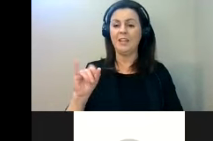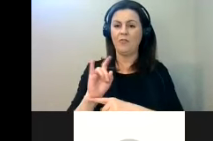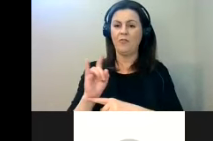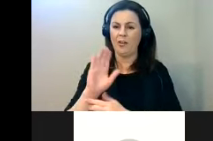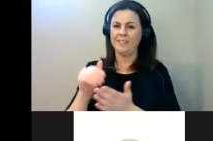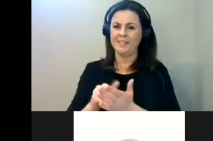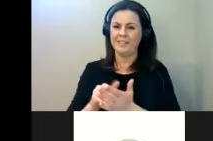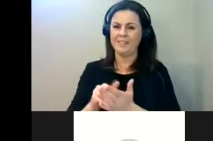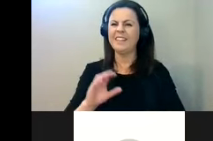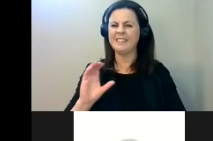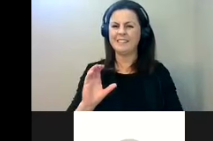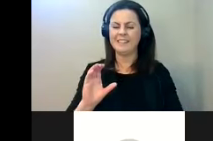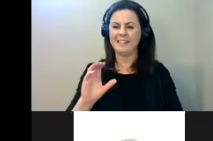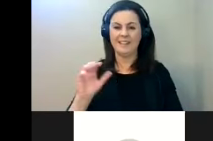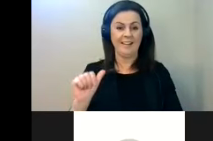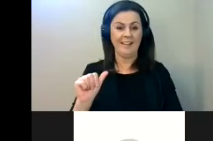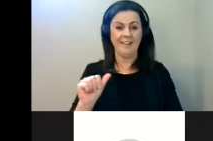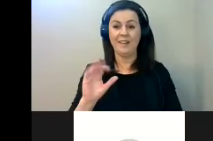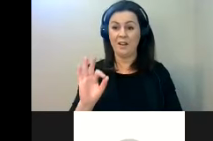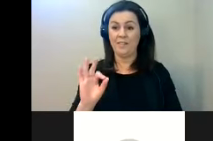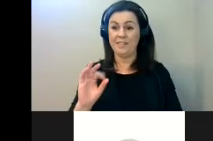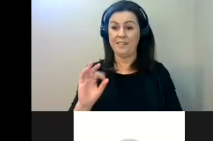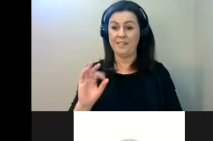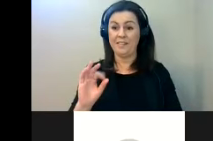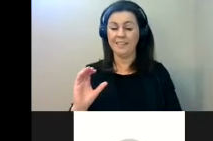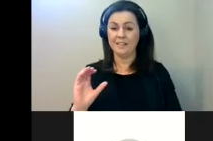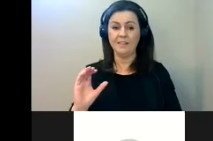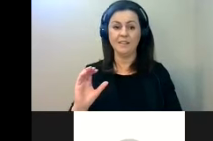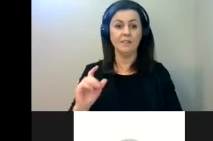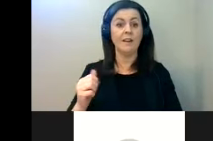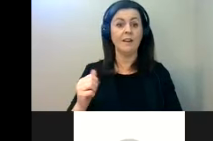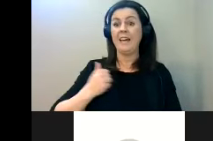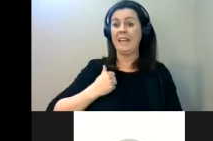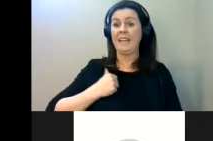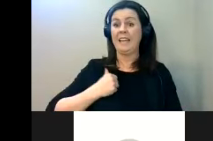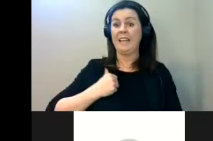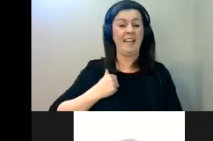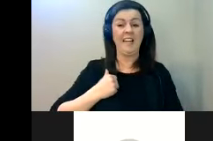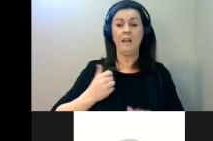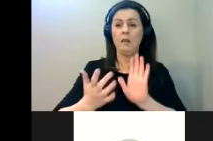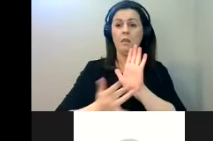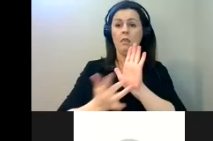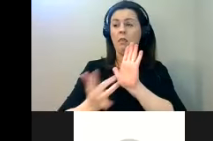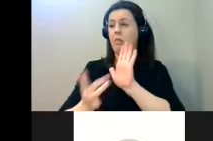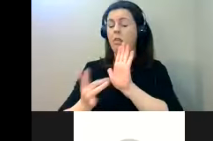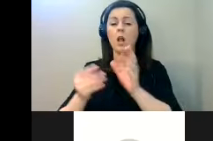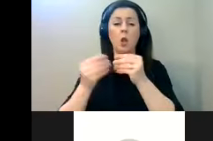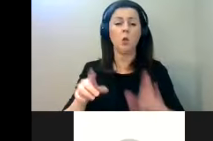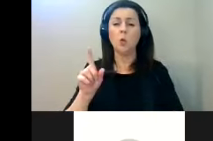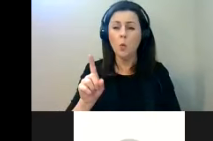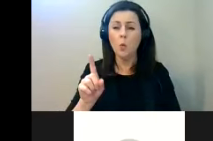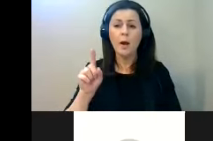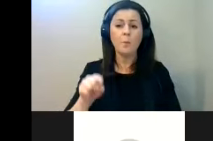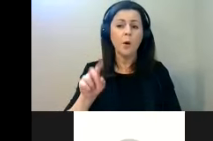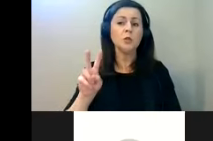the CAFC, Canadians have been defrauded out of at least $1.2 million that we know